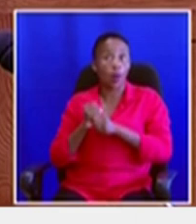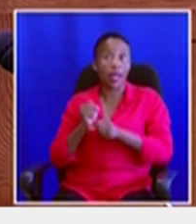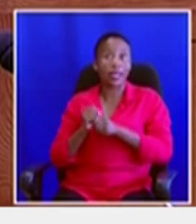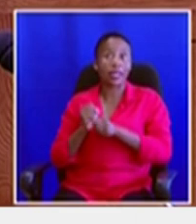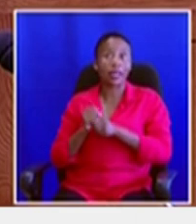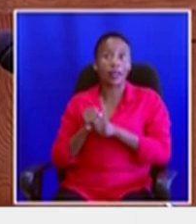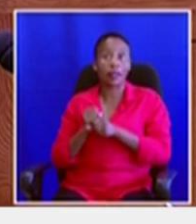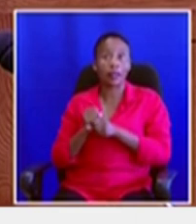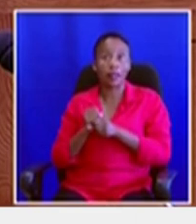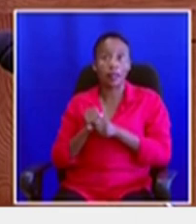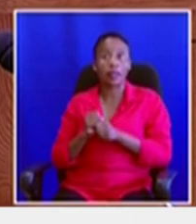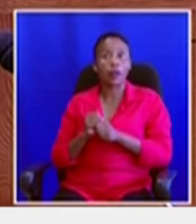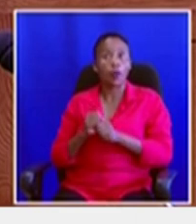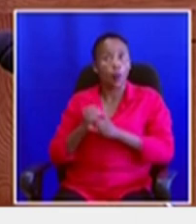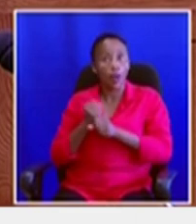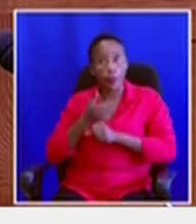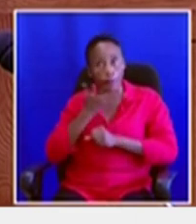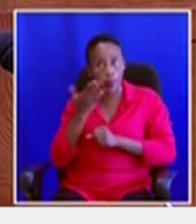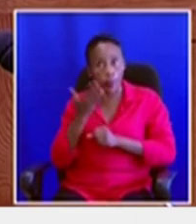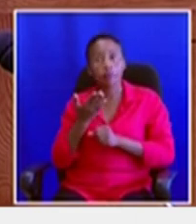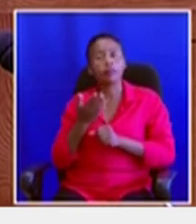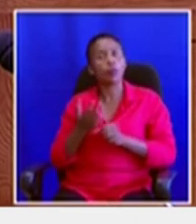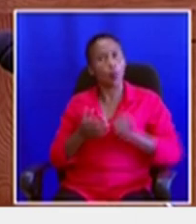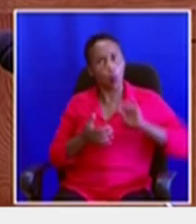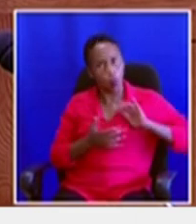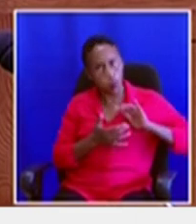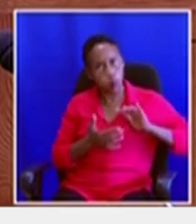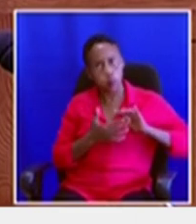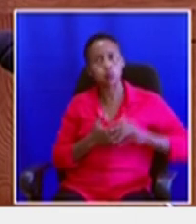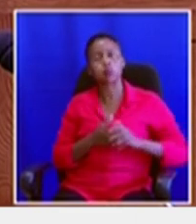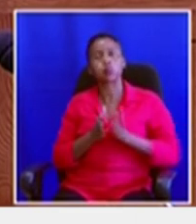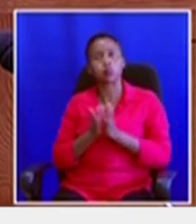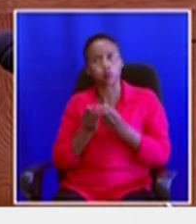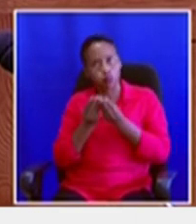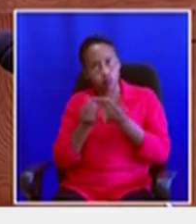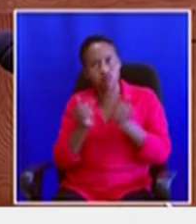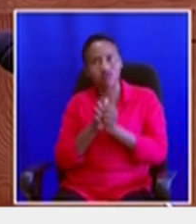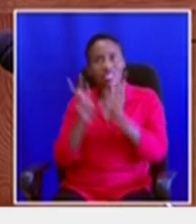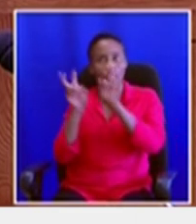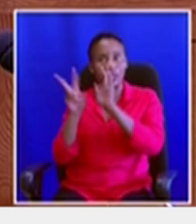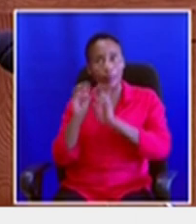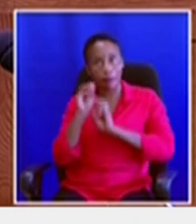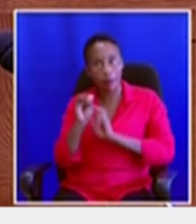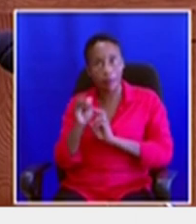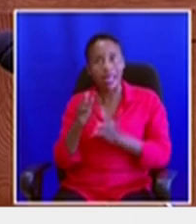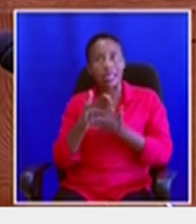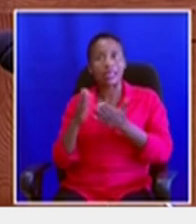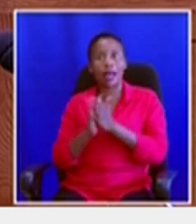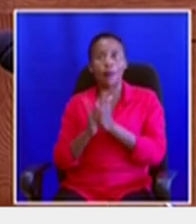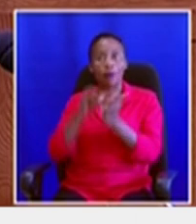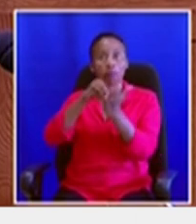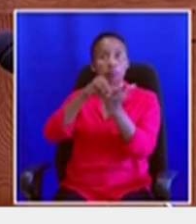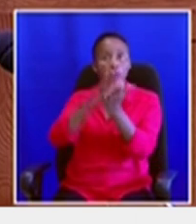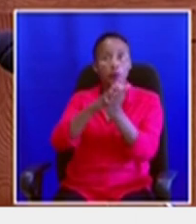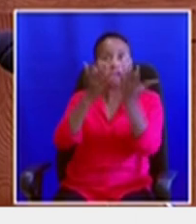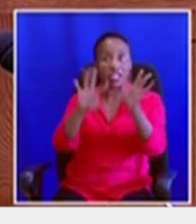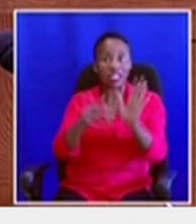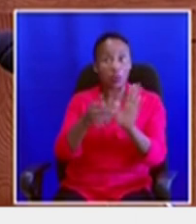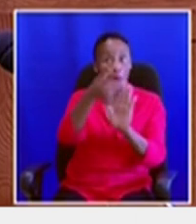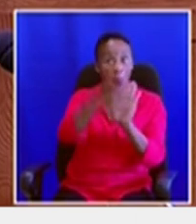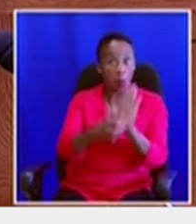There has been determination to address these issues. And some of them were put as bluntly as they